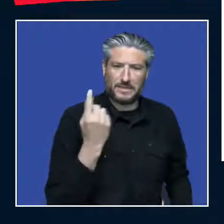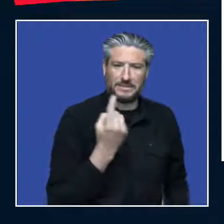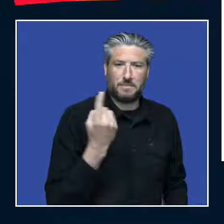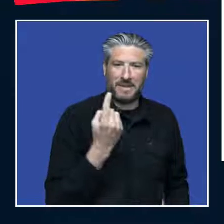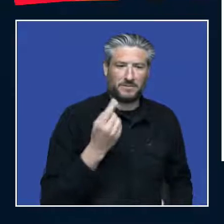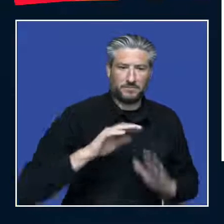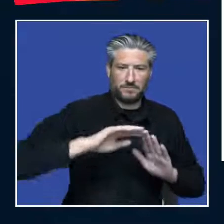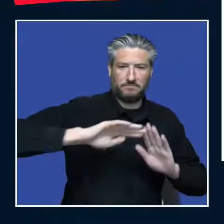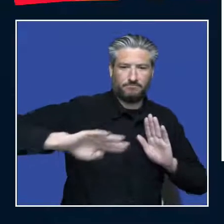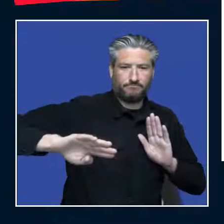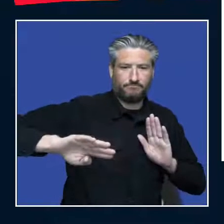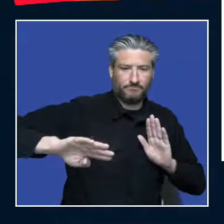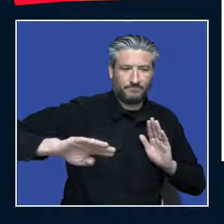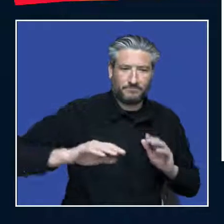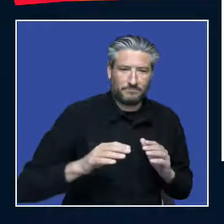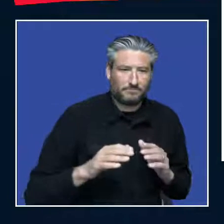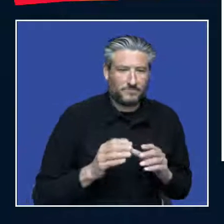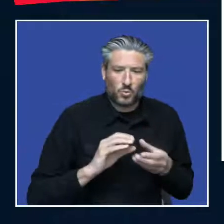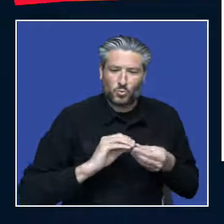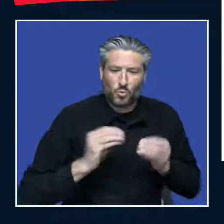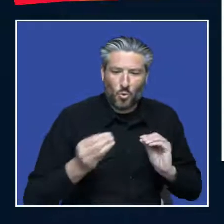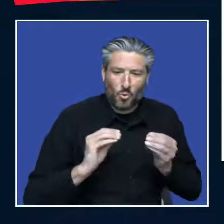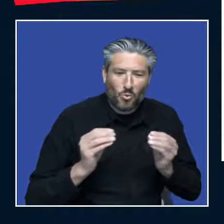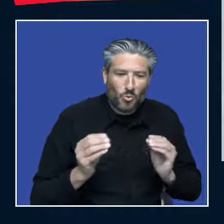any security issues.